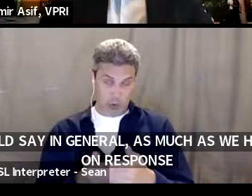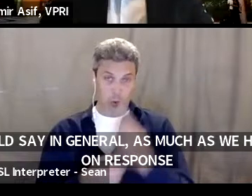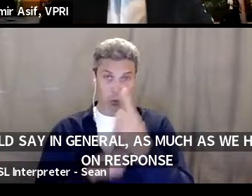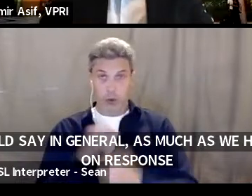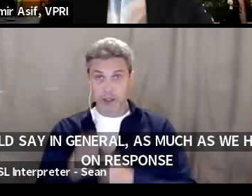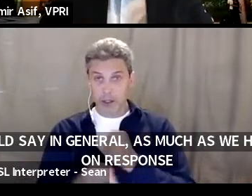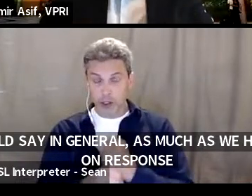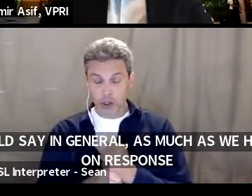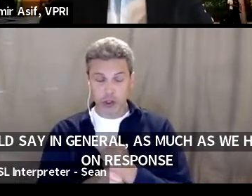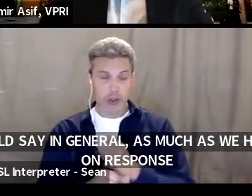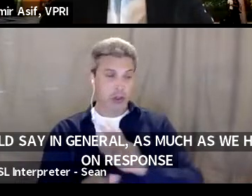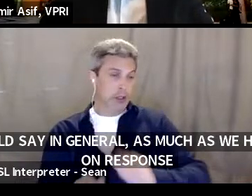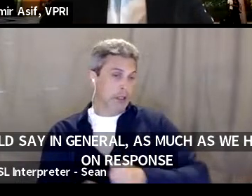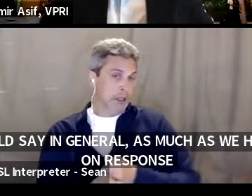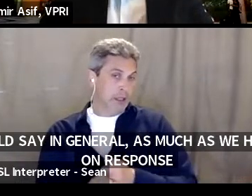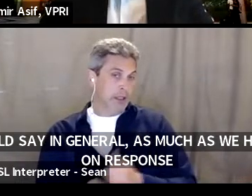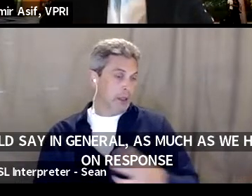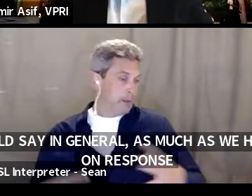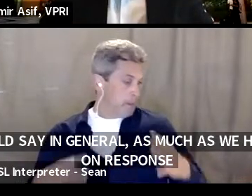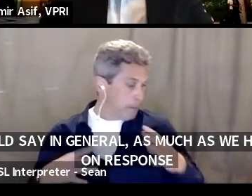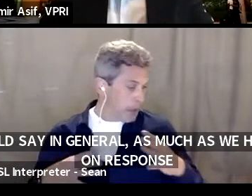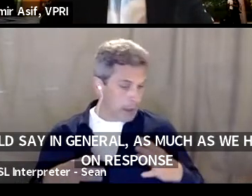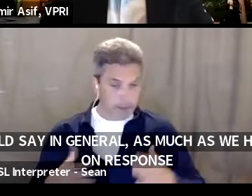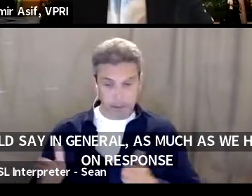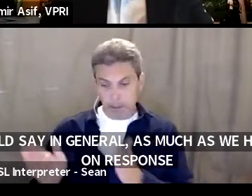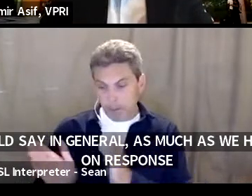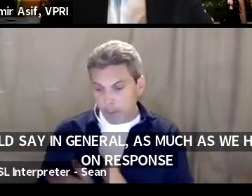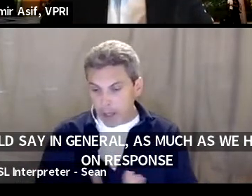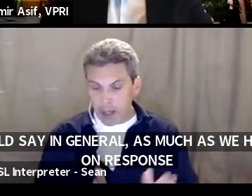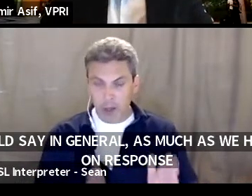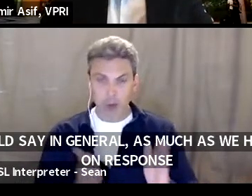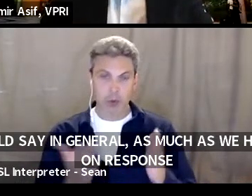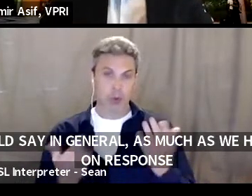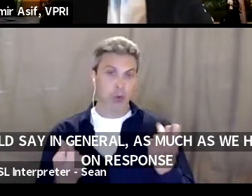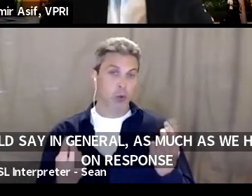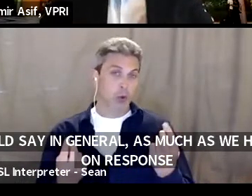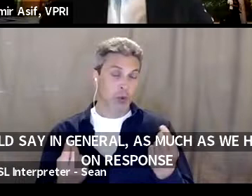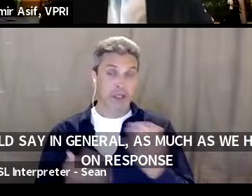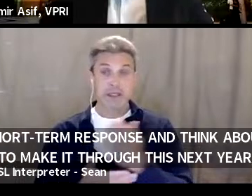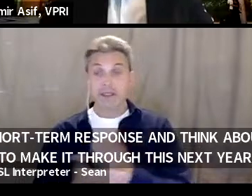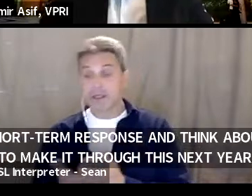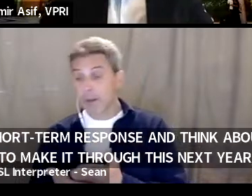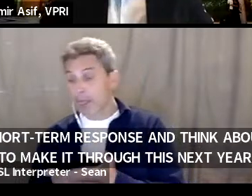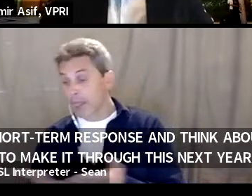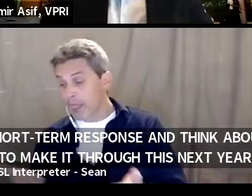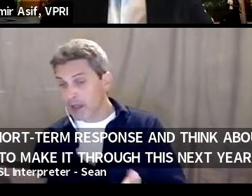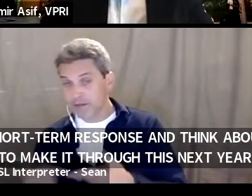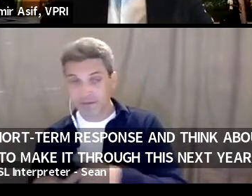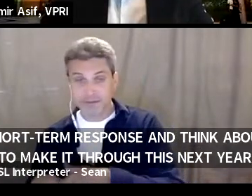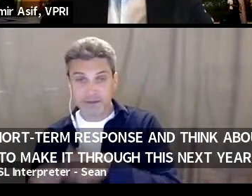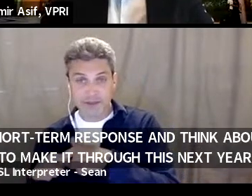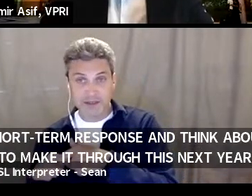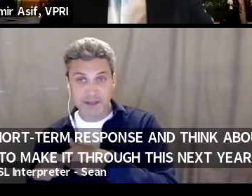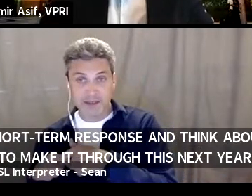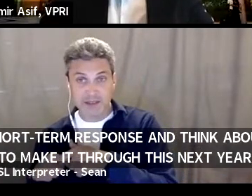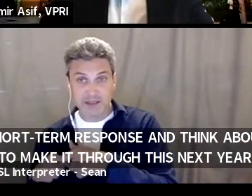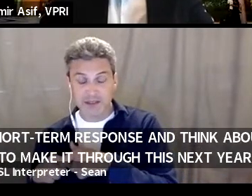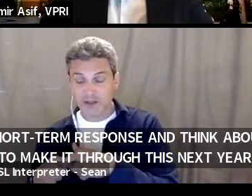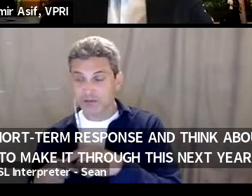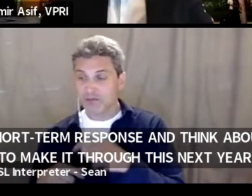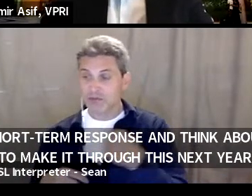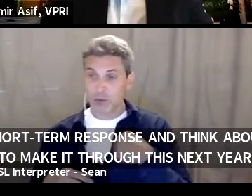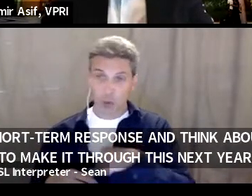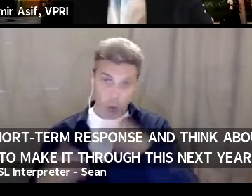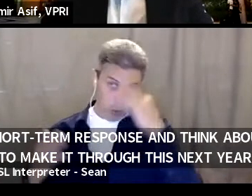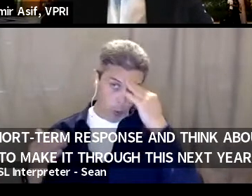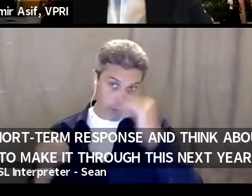contingency plan we might need to have to put in place, where we might have to delay, you know, some initiatives that we were hoping